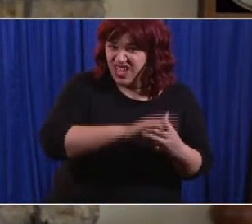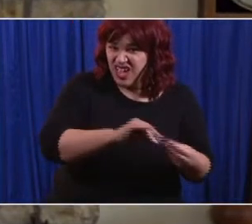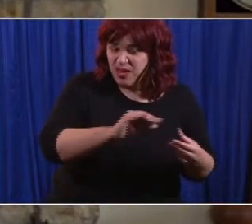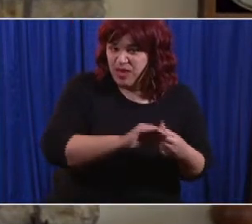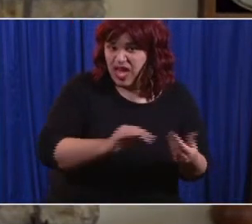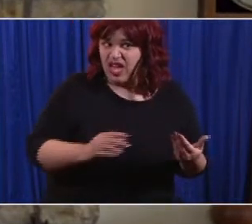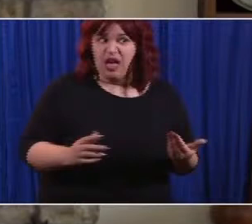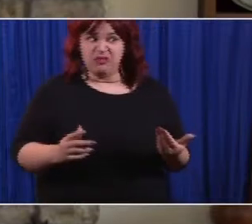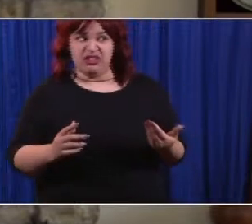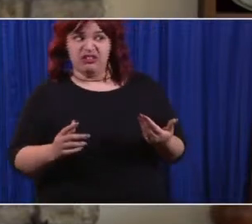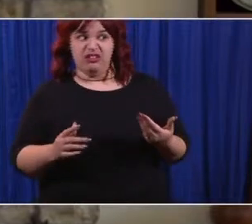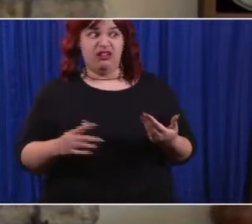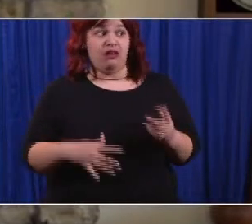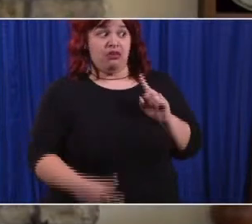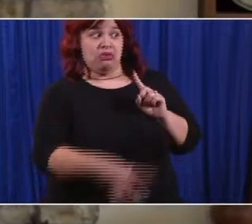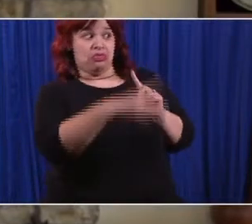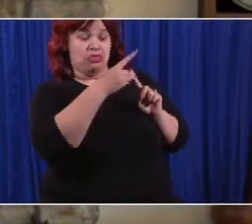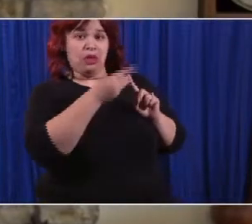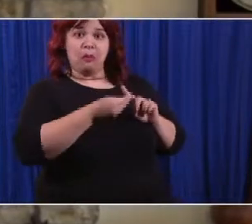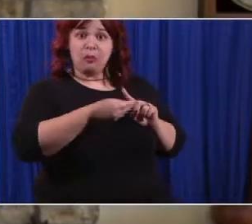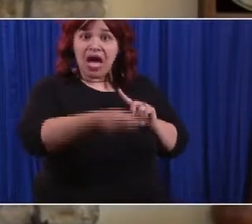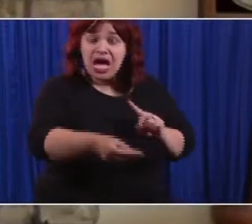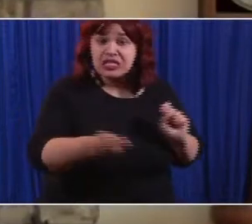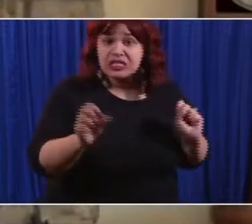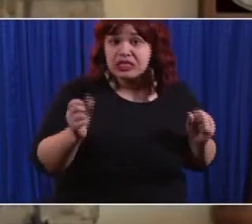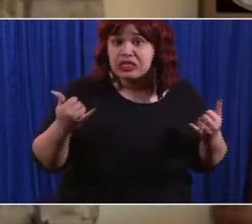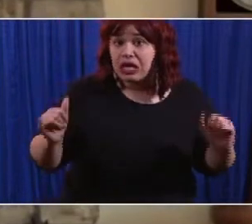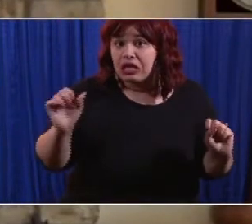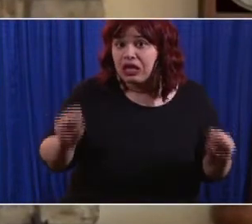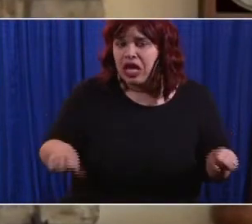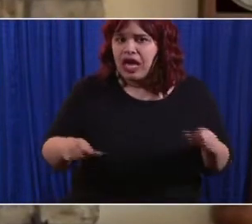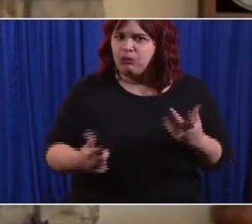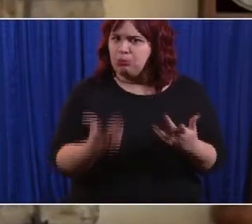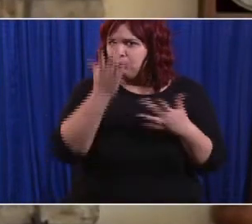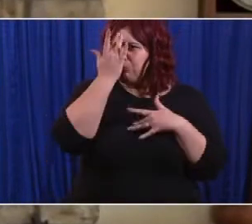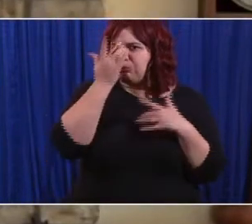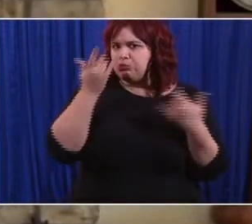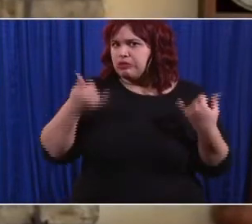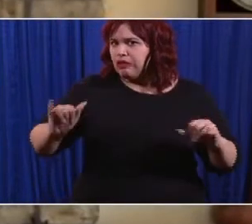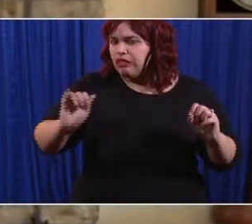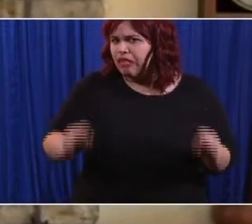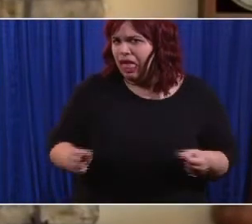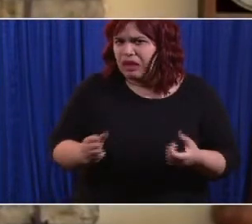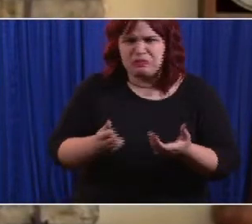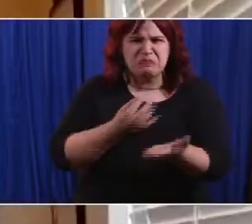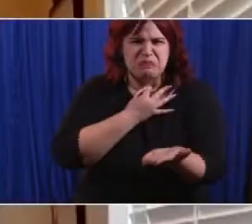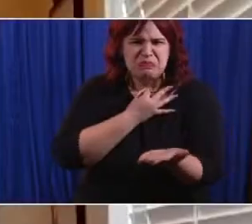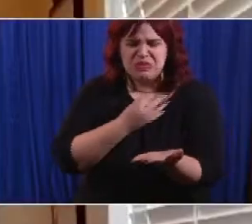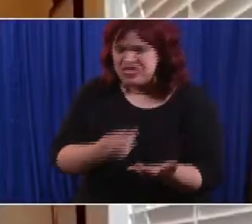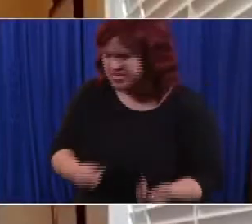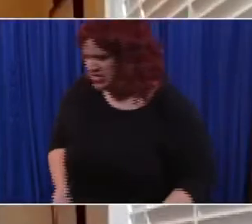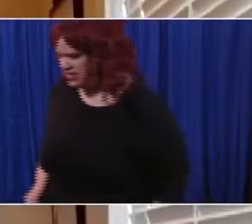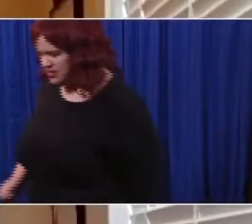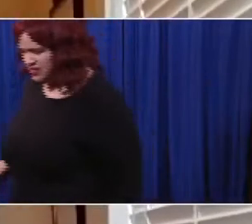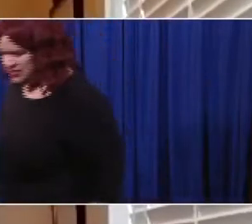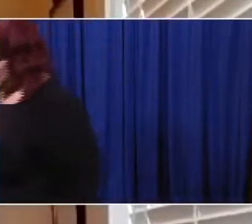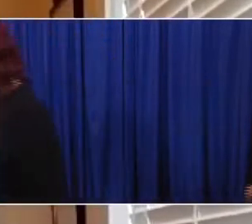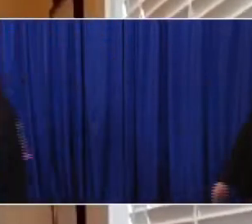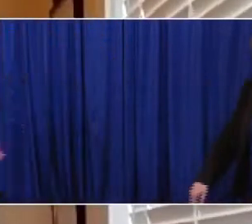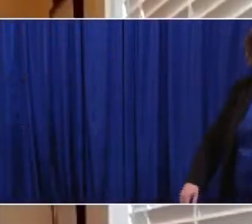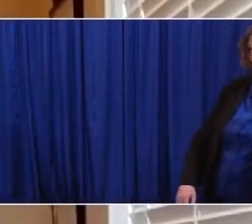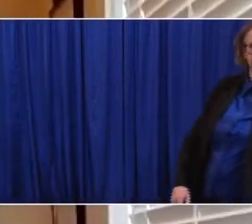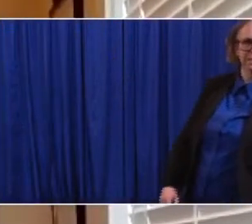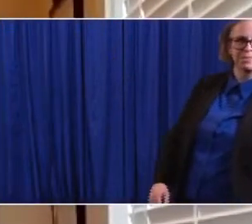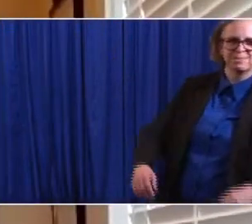vaccine, they can still pass it on to people? Dr. Vanderhoff, it's all yours. Thank you. Well, I think that your answer